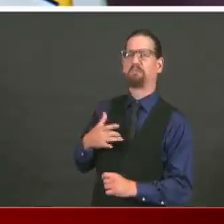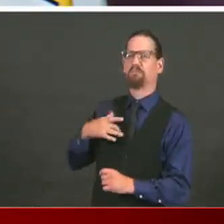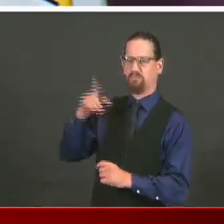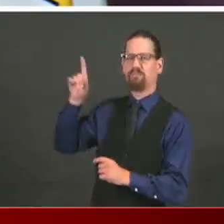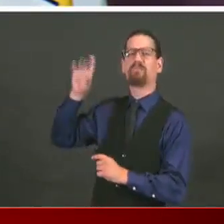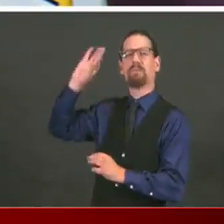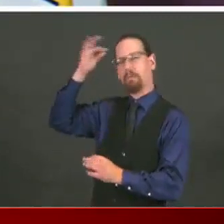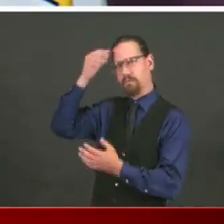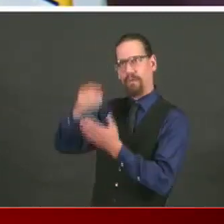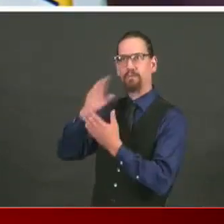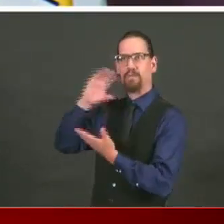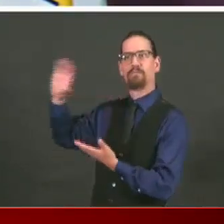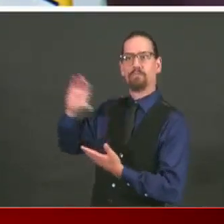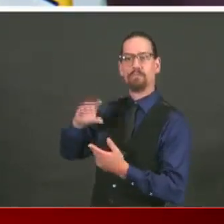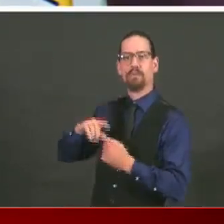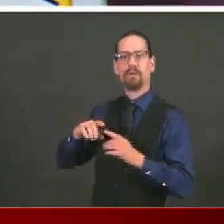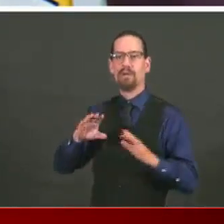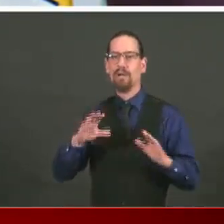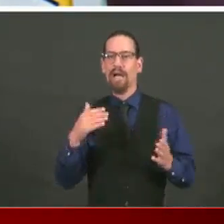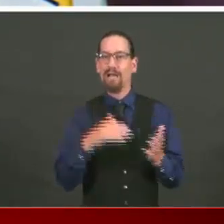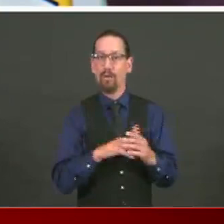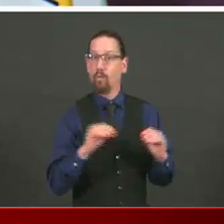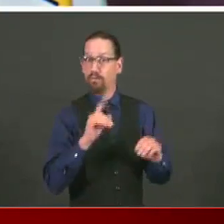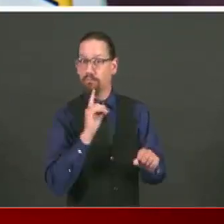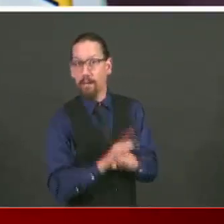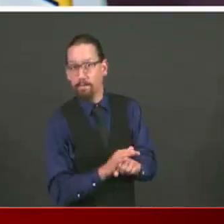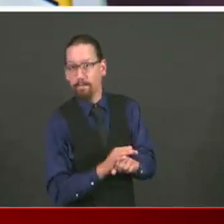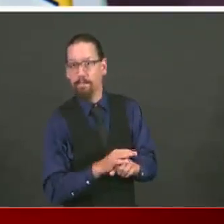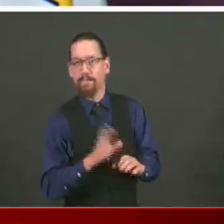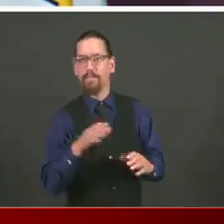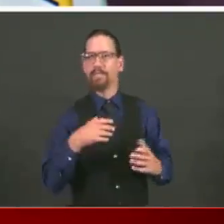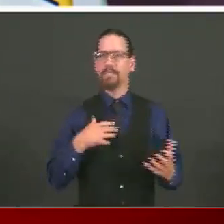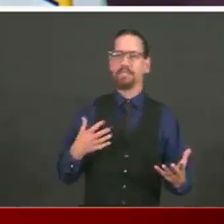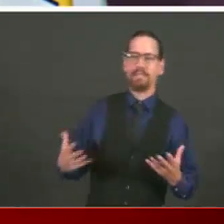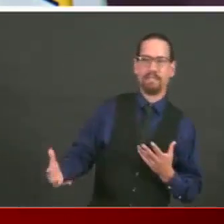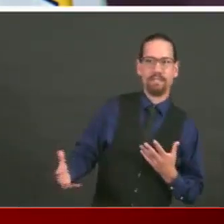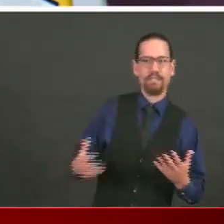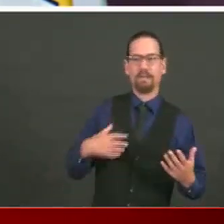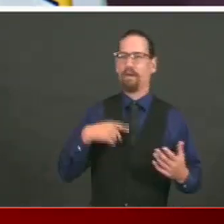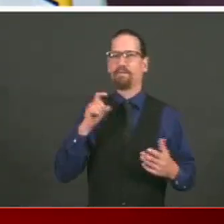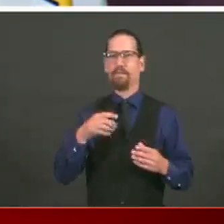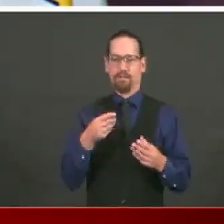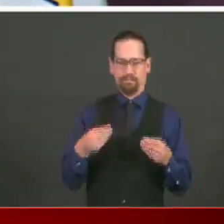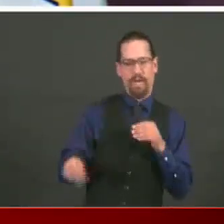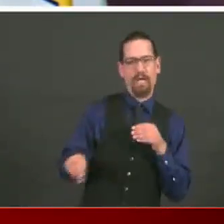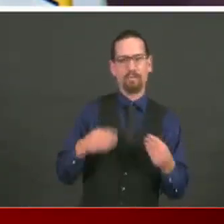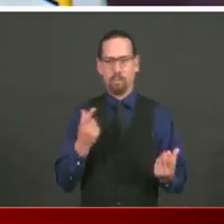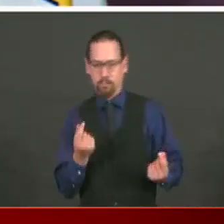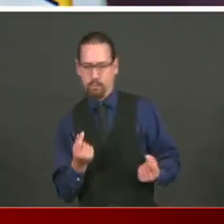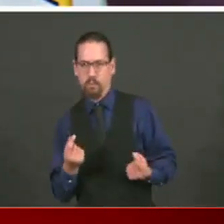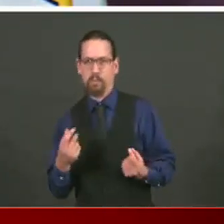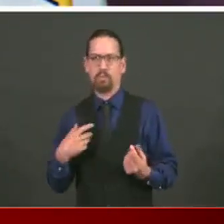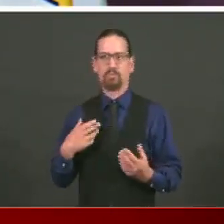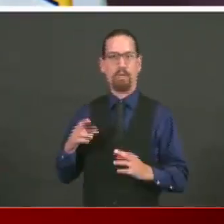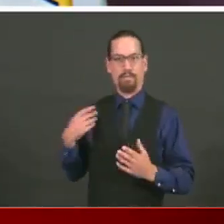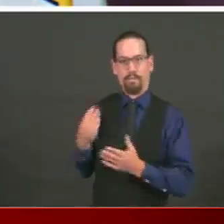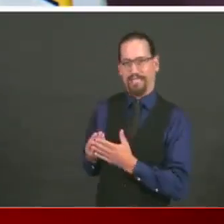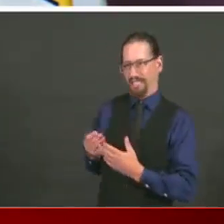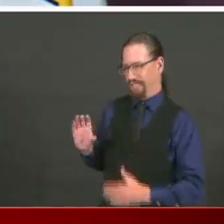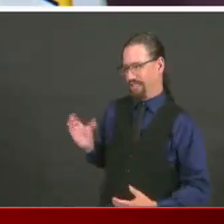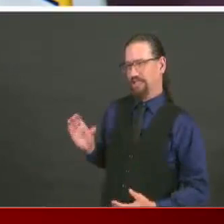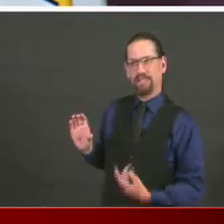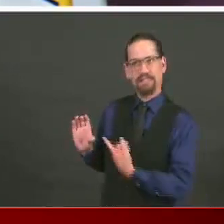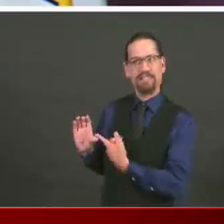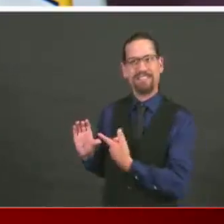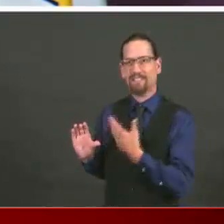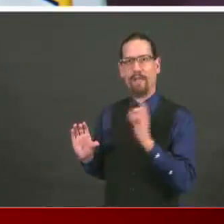though, is just allowing us more flexibility with what we've already had in order to use it for budget